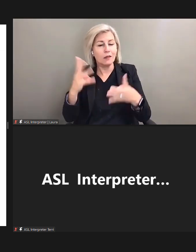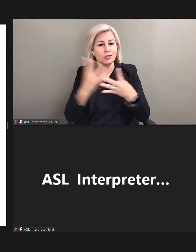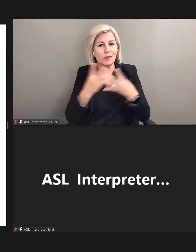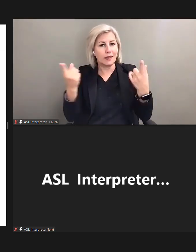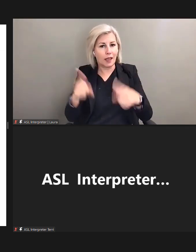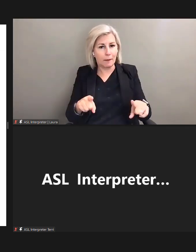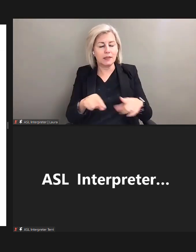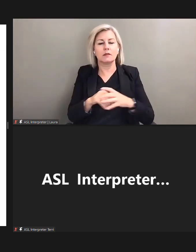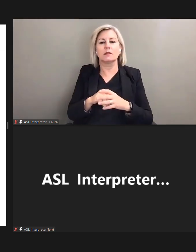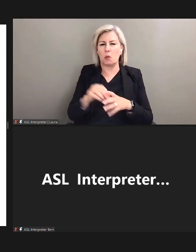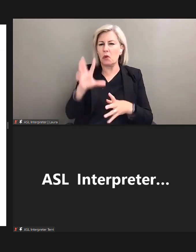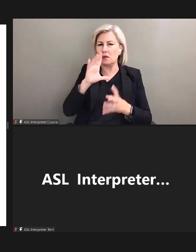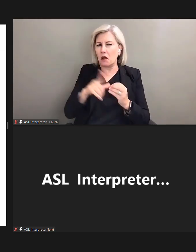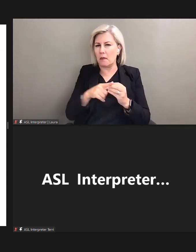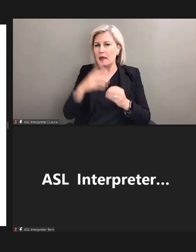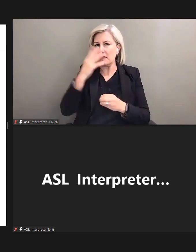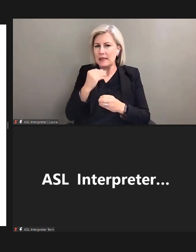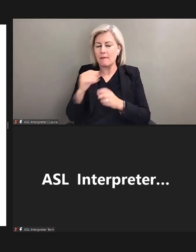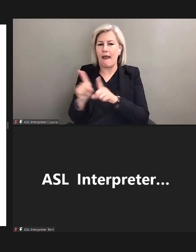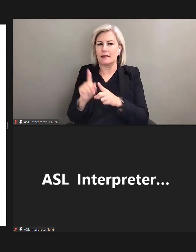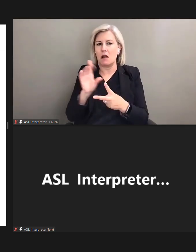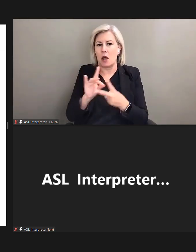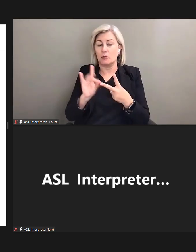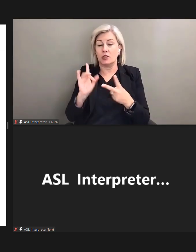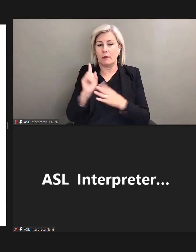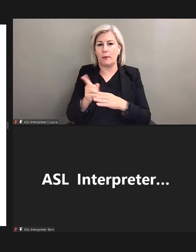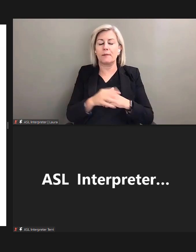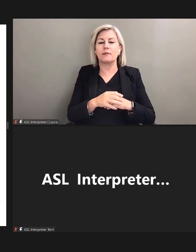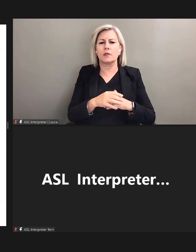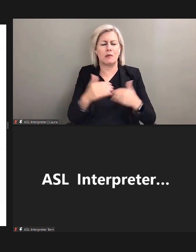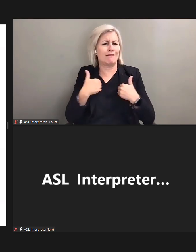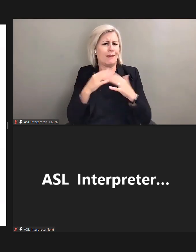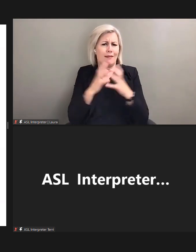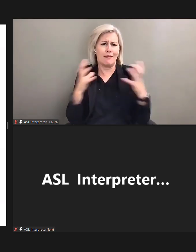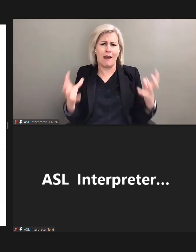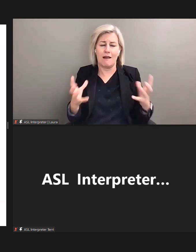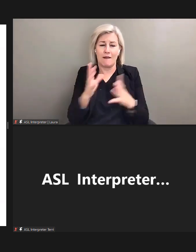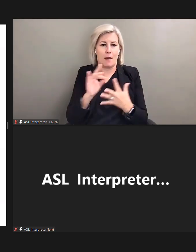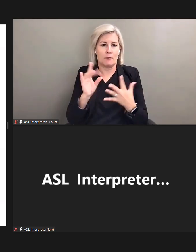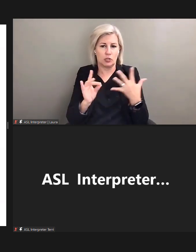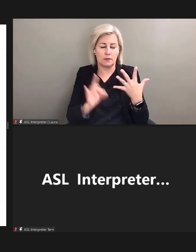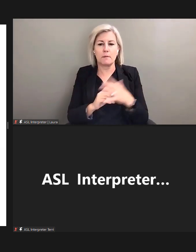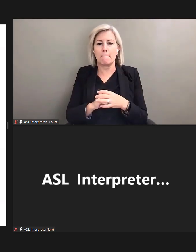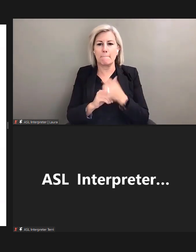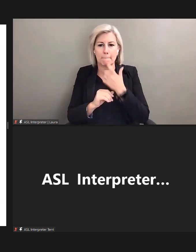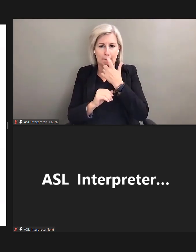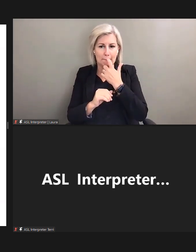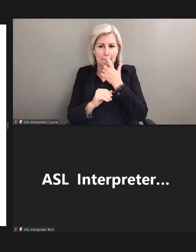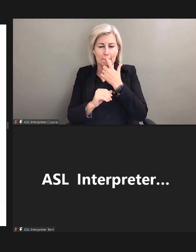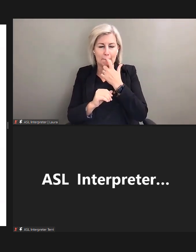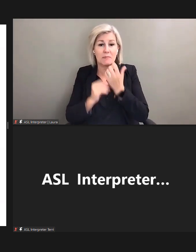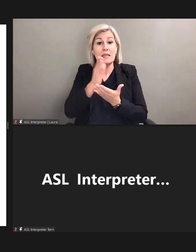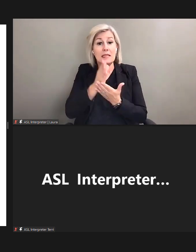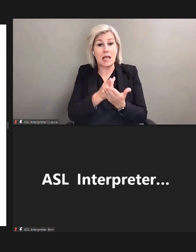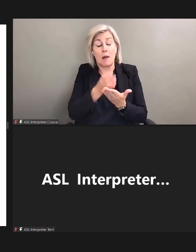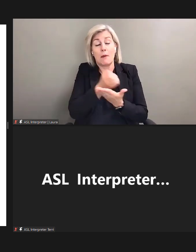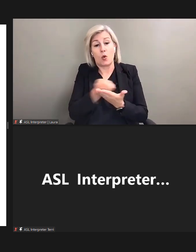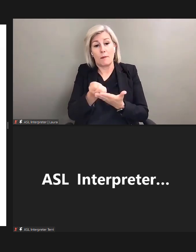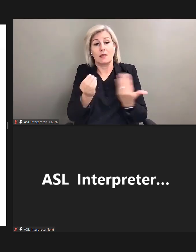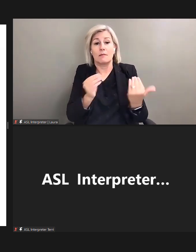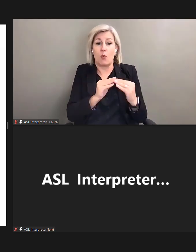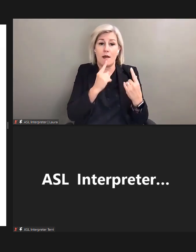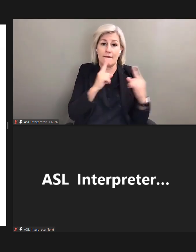talk about sleep as an option in a moment. So we have lots of options. Now, some equipment is more effective